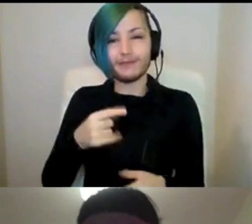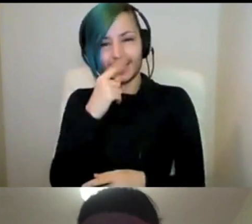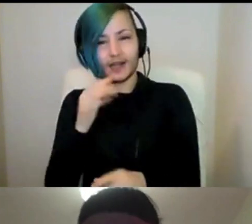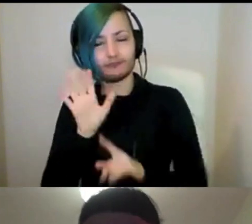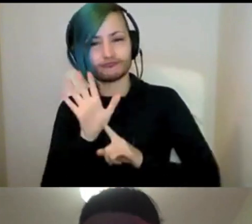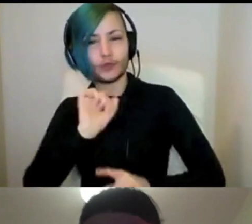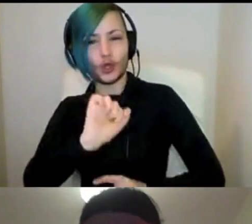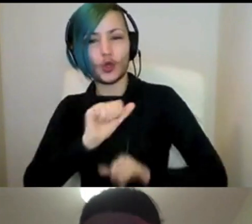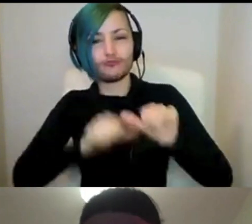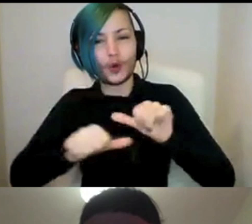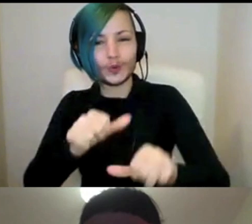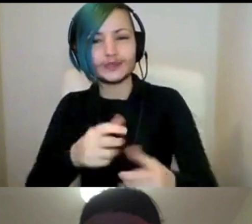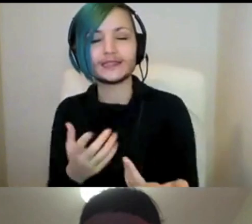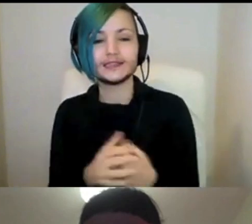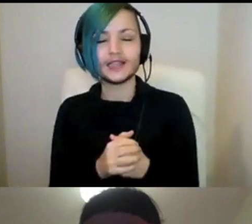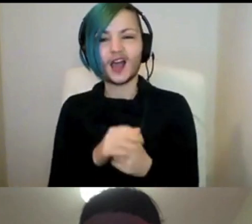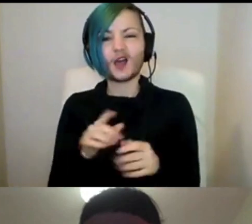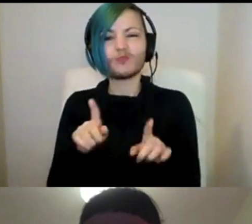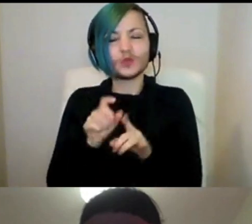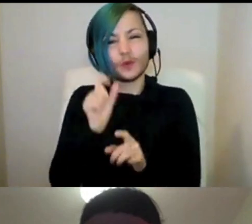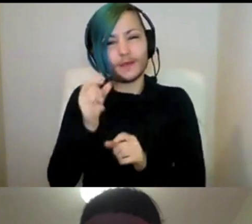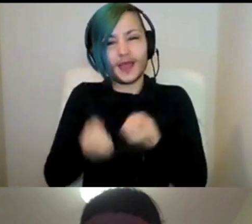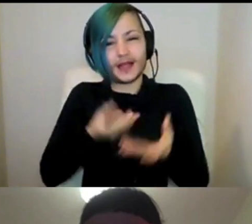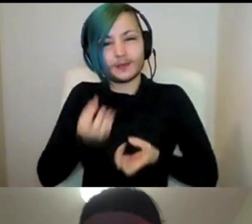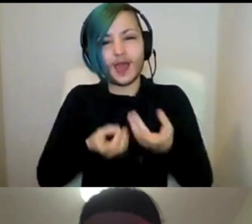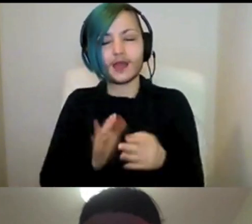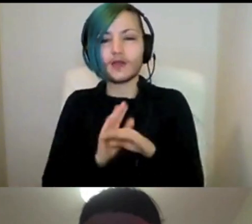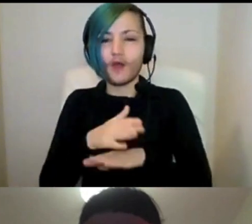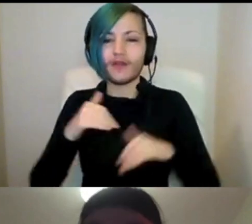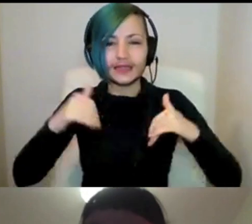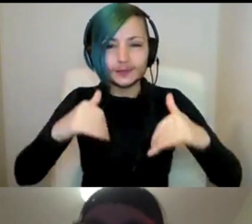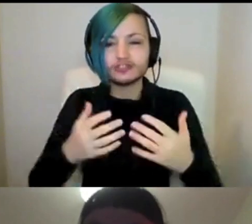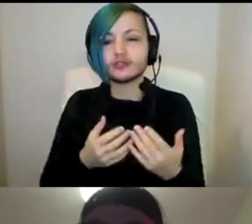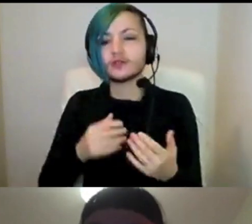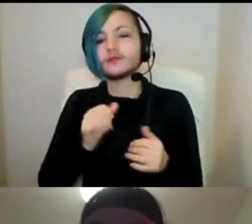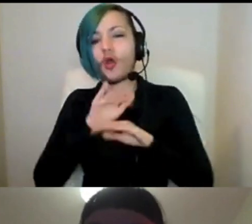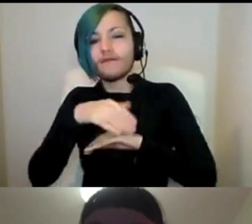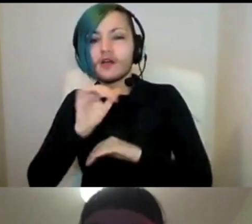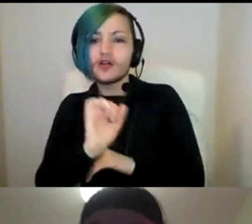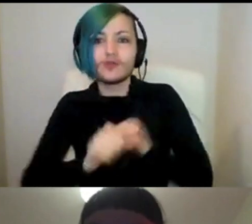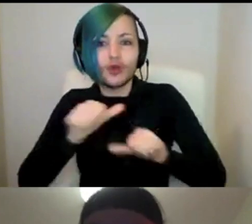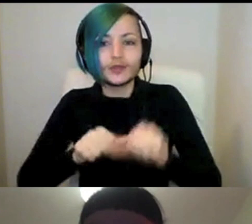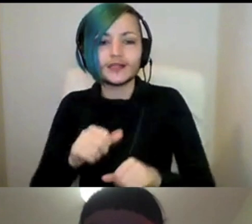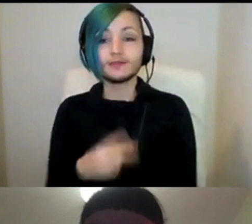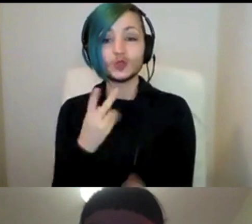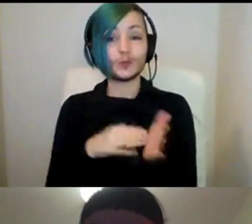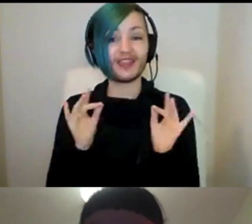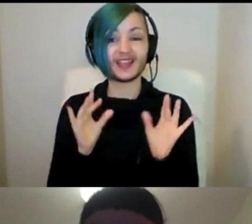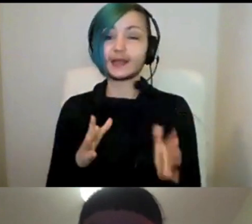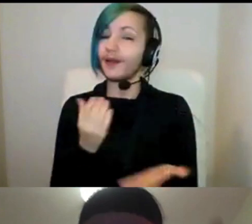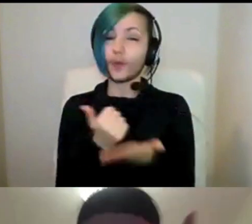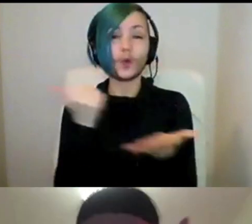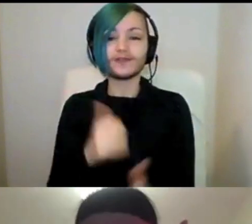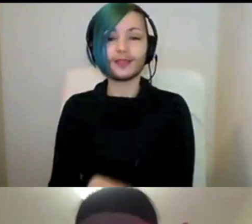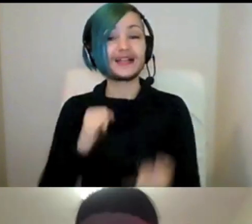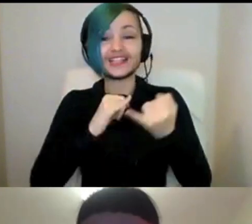a little bit of a sort of explanation about the exhibition itself. It's only 2 minutes, it's wonderful. Sunshine, play the